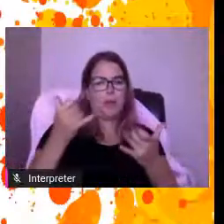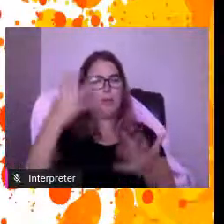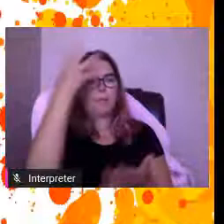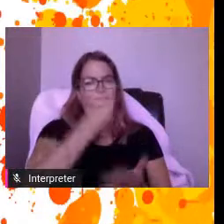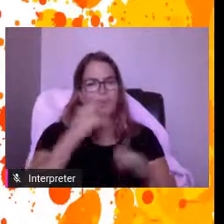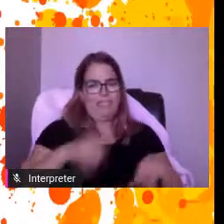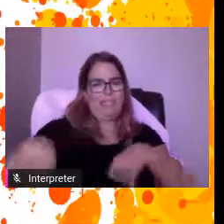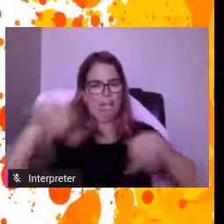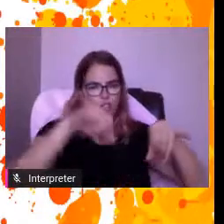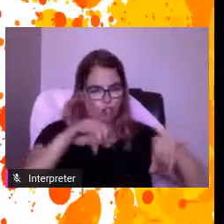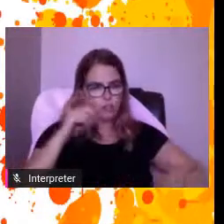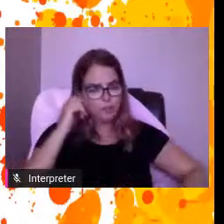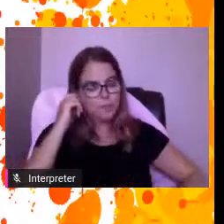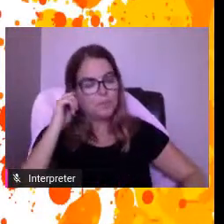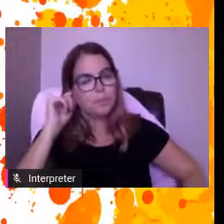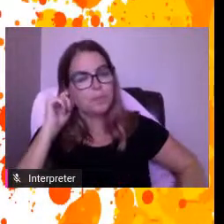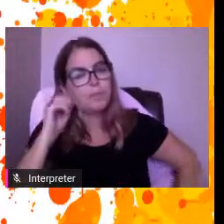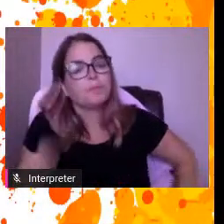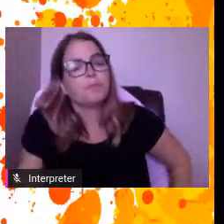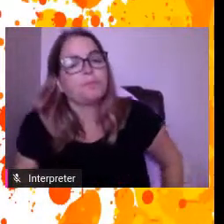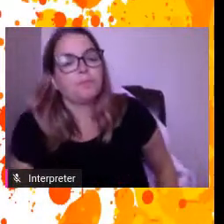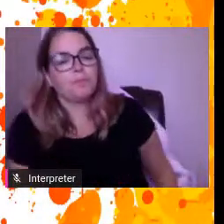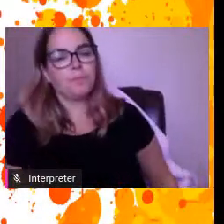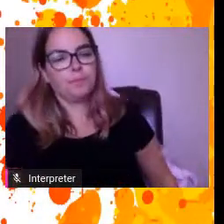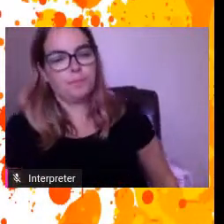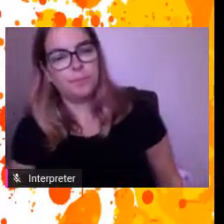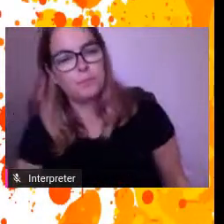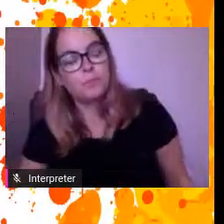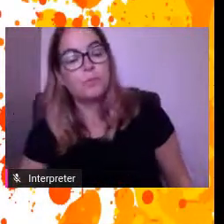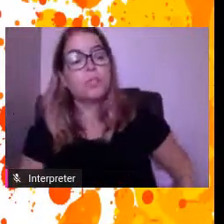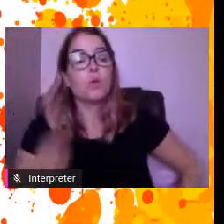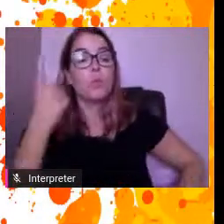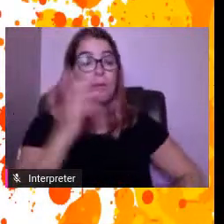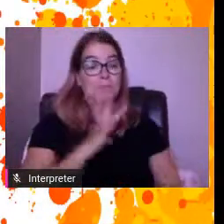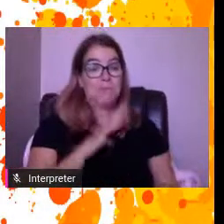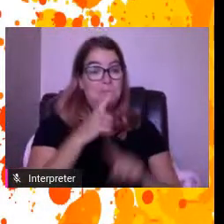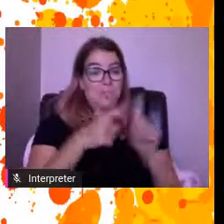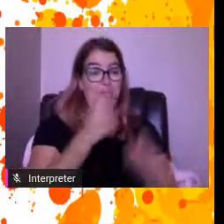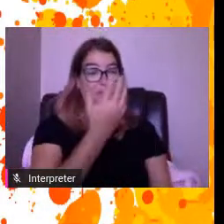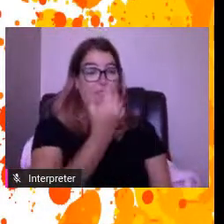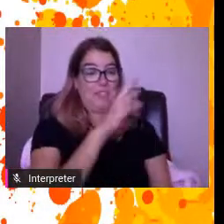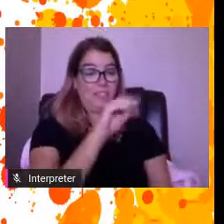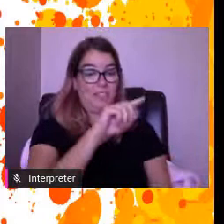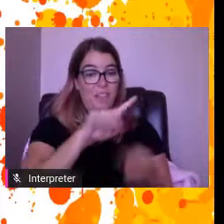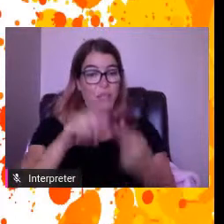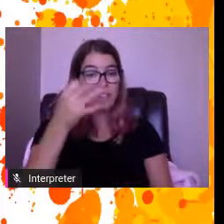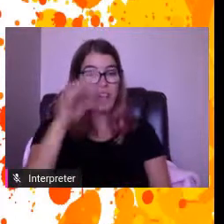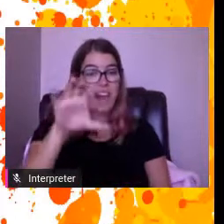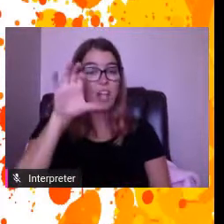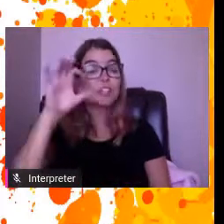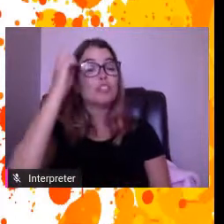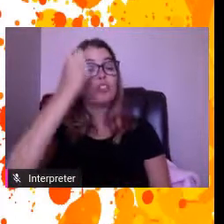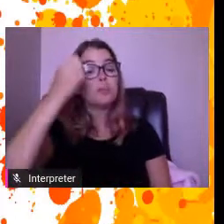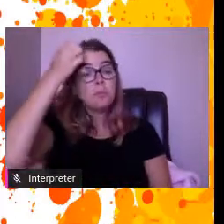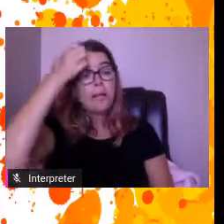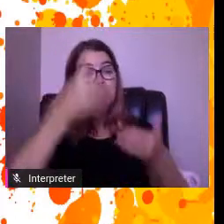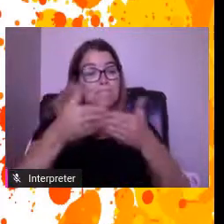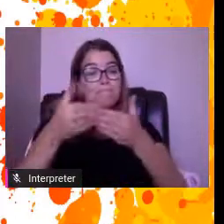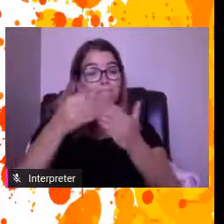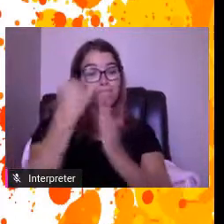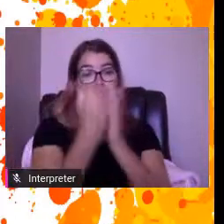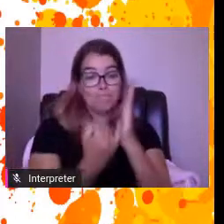One of the quirky hallmarks of European infant portraiture from about 1550 to 1900 is depictions of children, regardless of